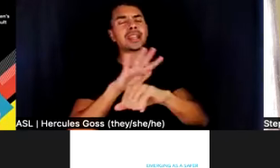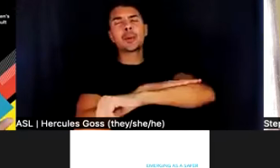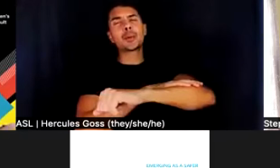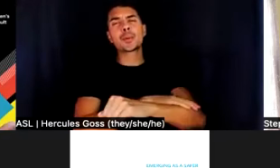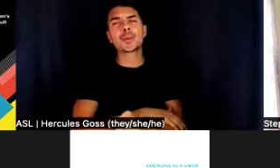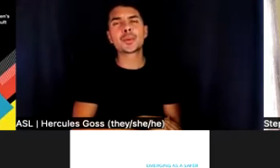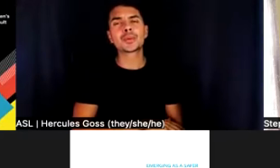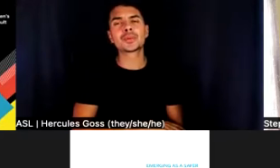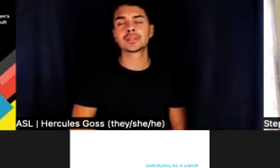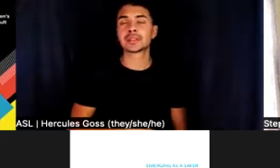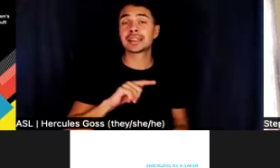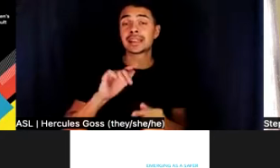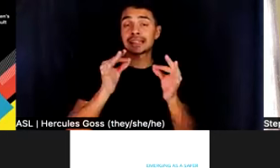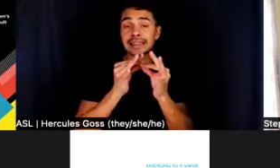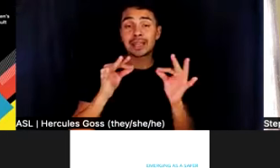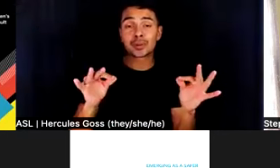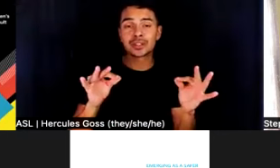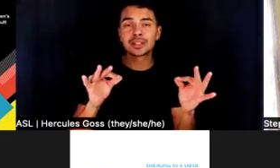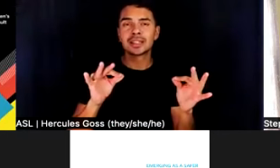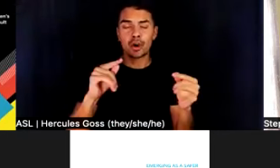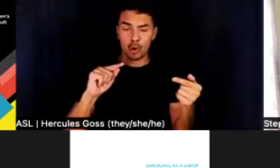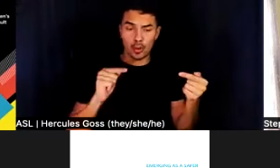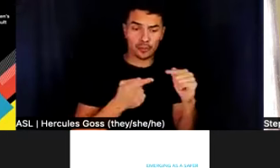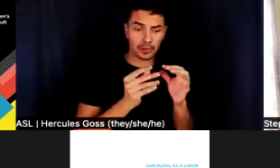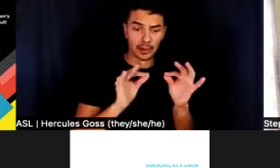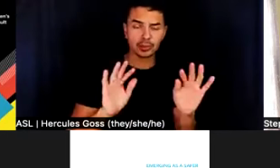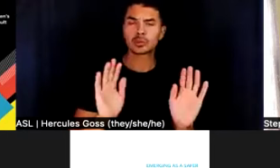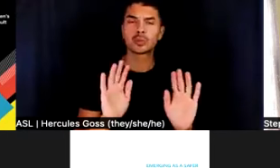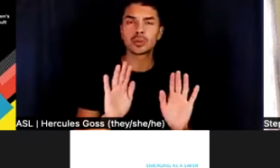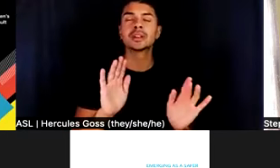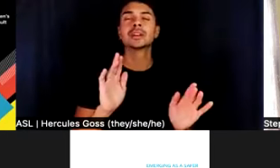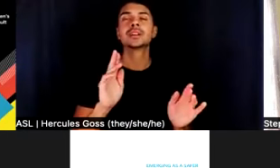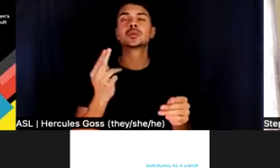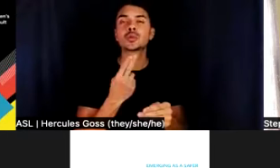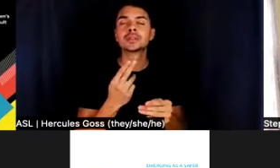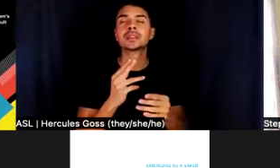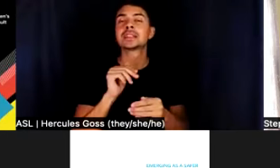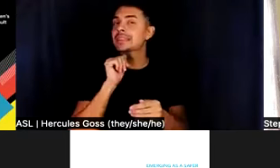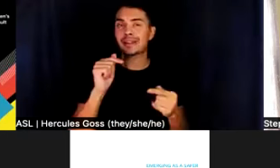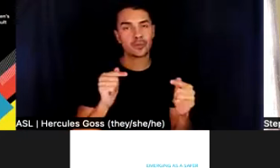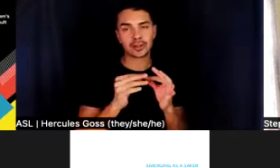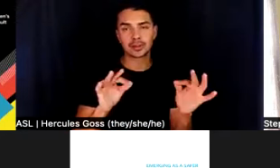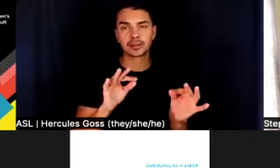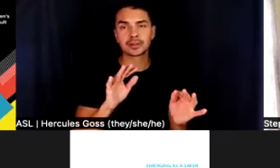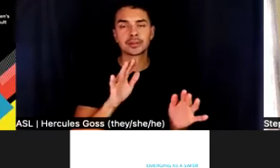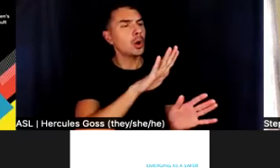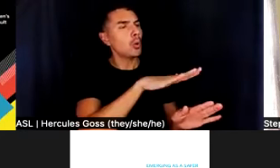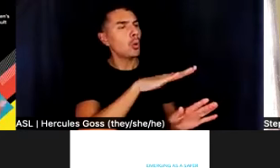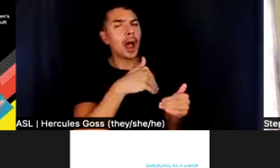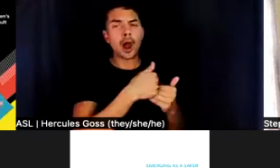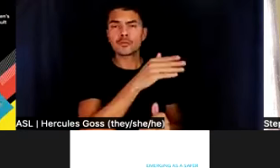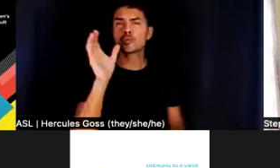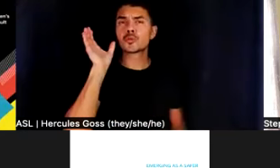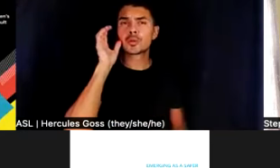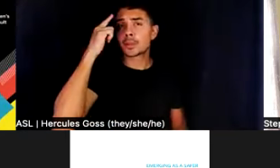using unharmful language, like when we had that group discussion about how have you heard mental illness, or like how have you heard this and how